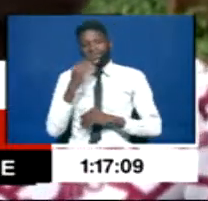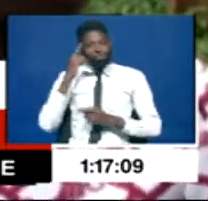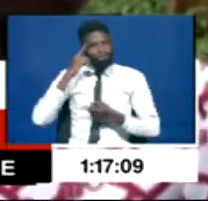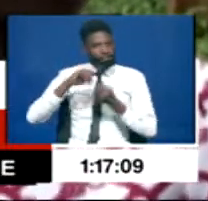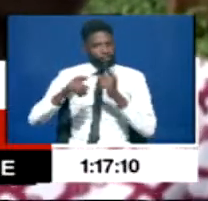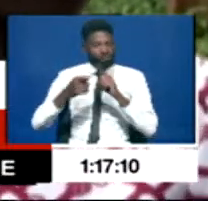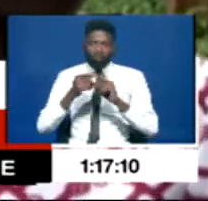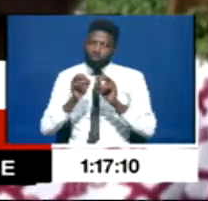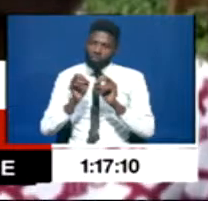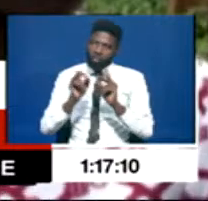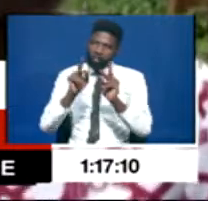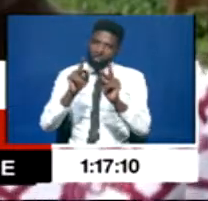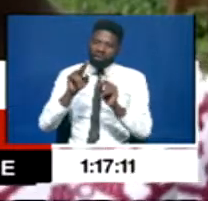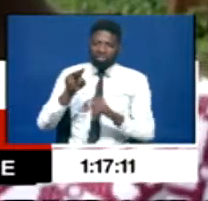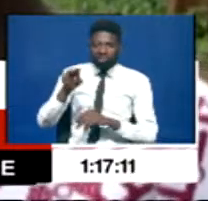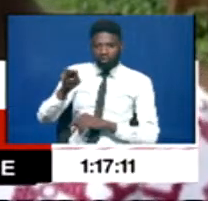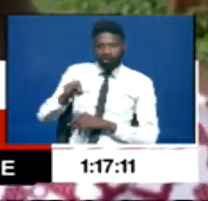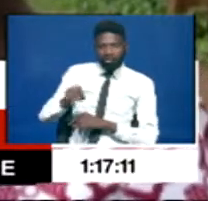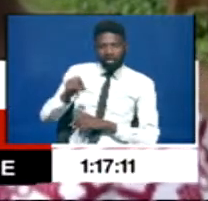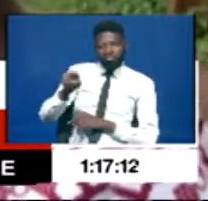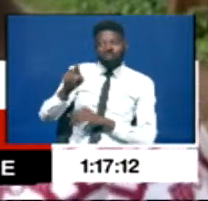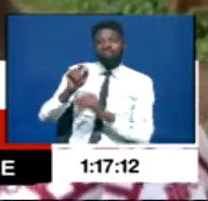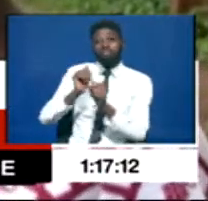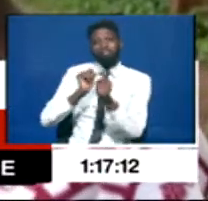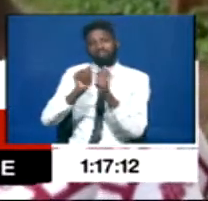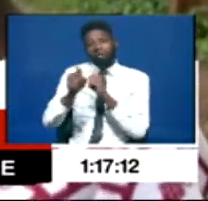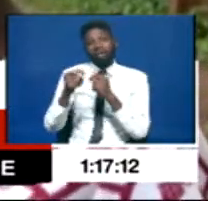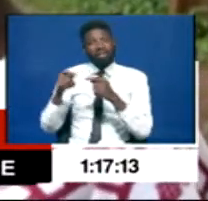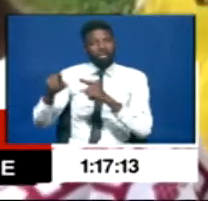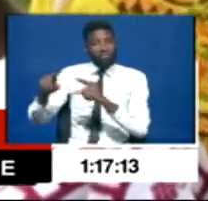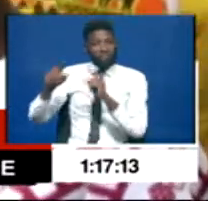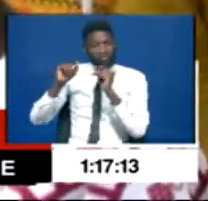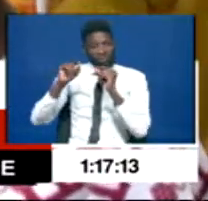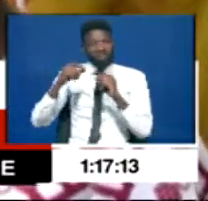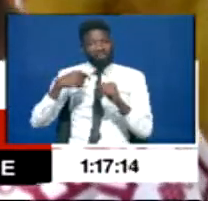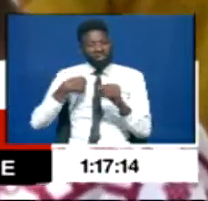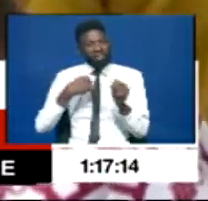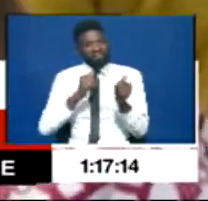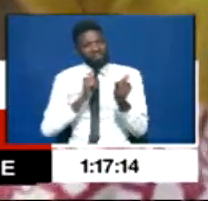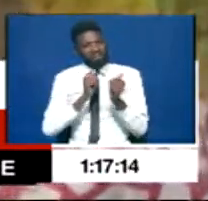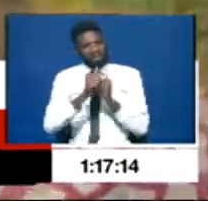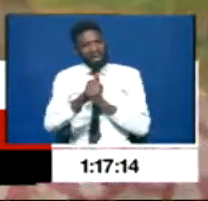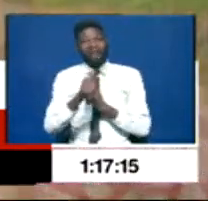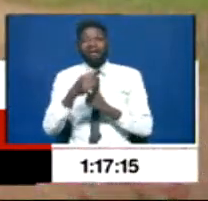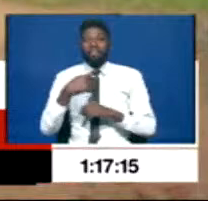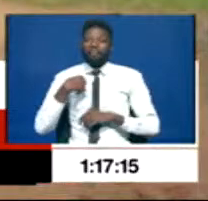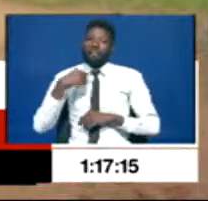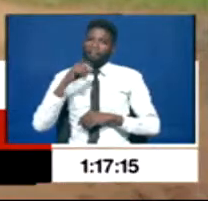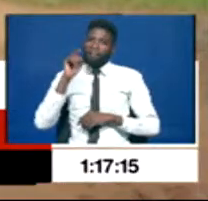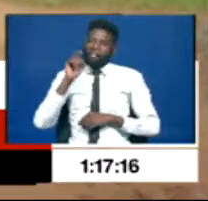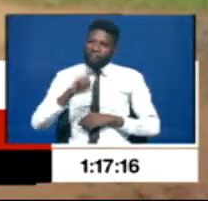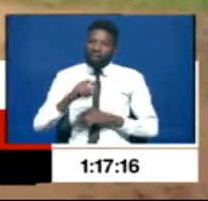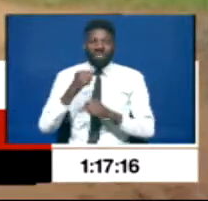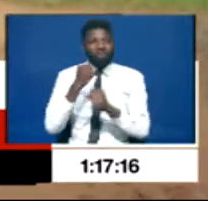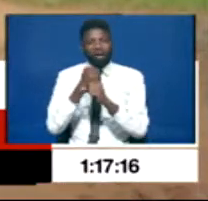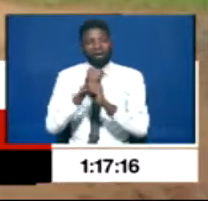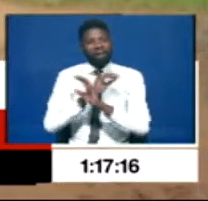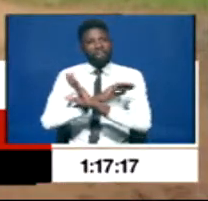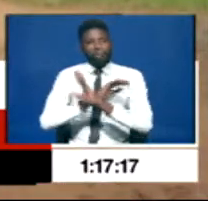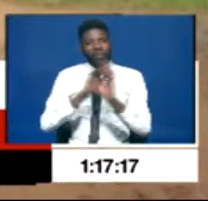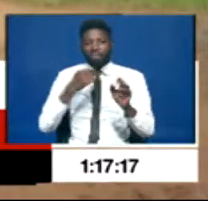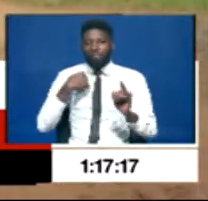Nikasema umepita sana, akasema hata ngalau nimepita, lazima niende tu nifanye kazi. Nikaambia mwalimu